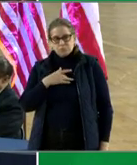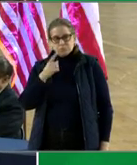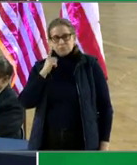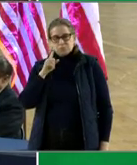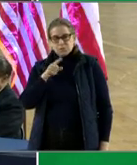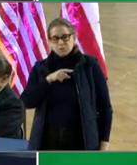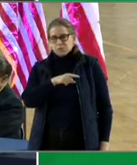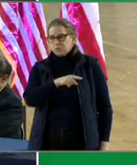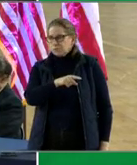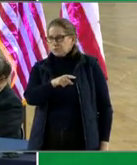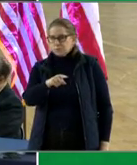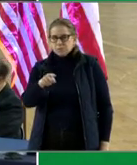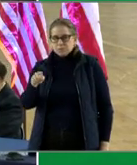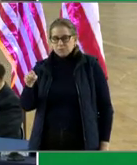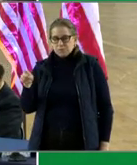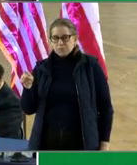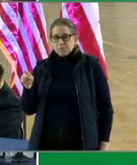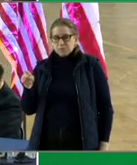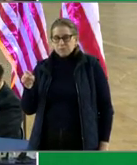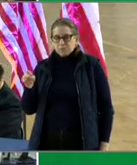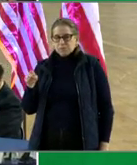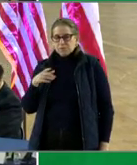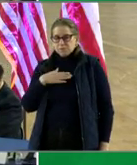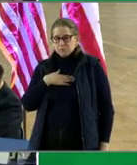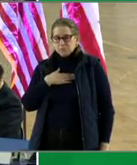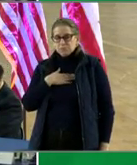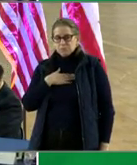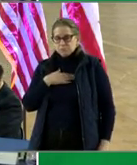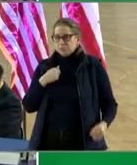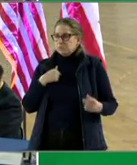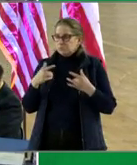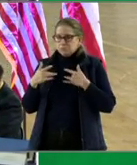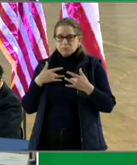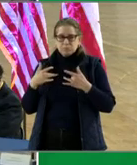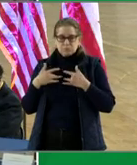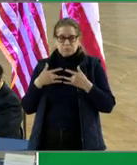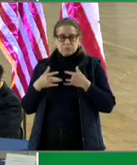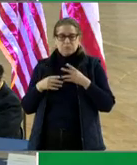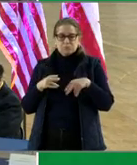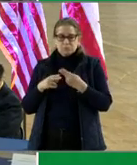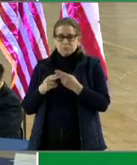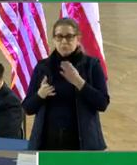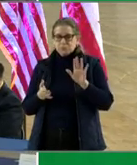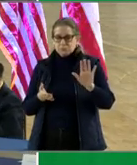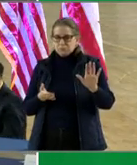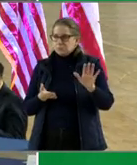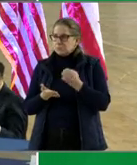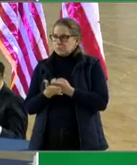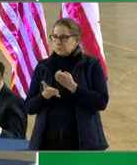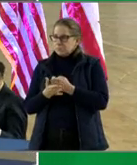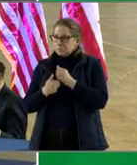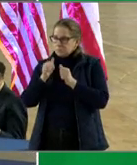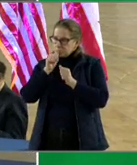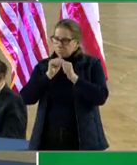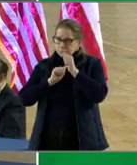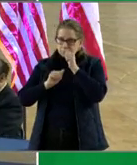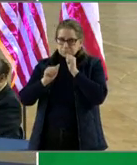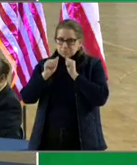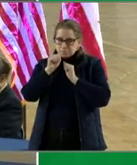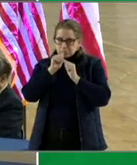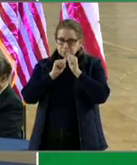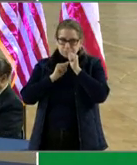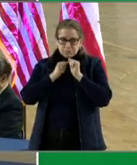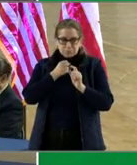and wellness, but also concerned about the economic devastation that this pandemic has